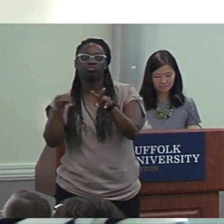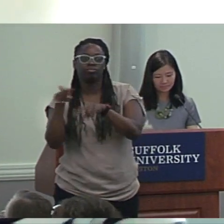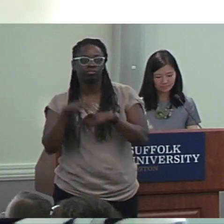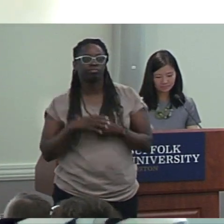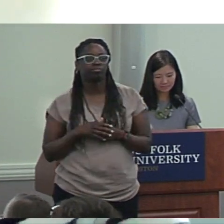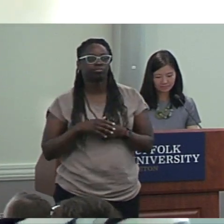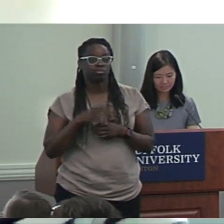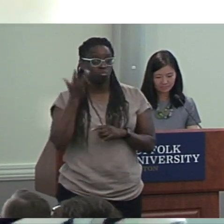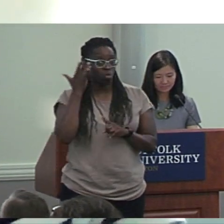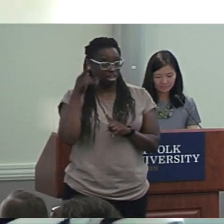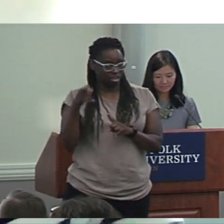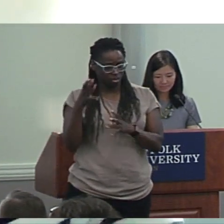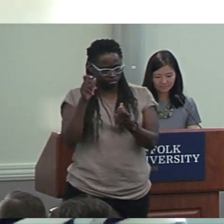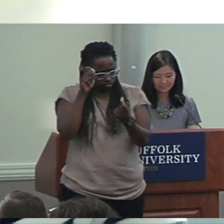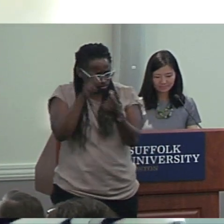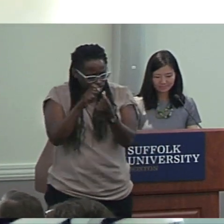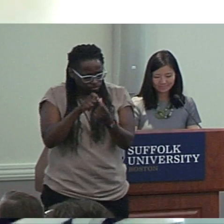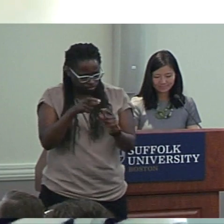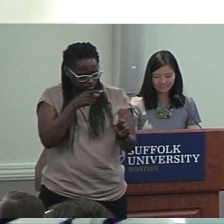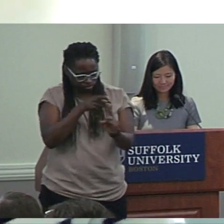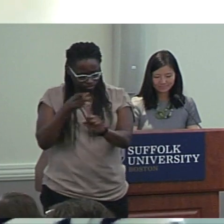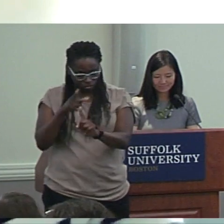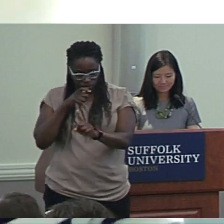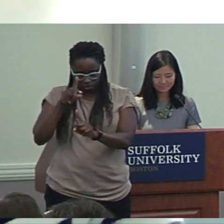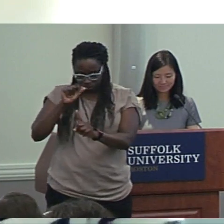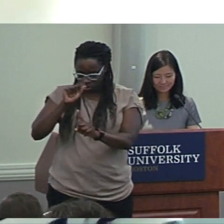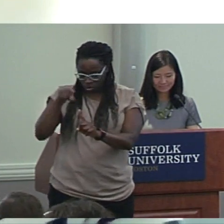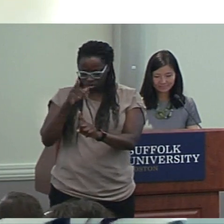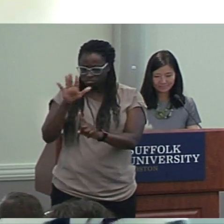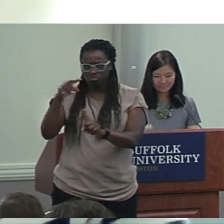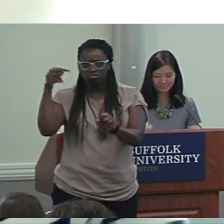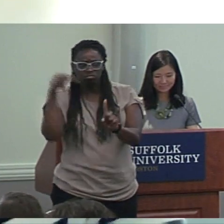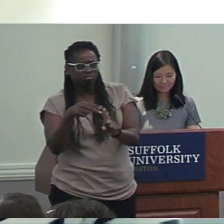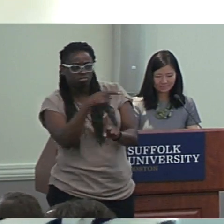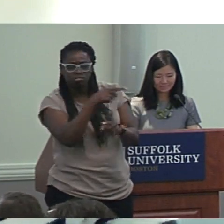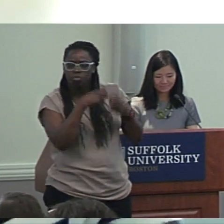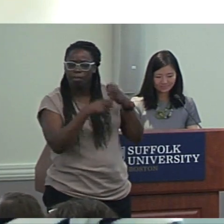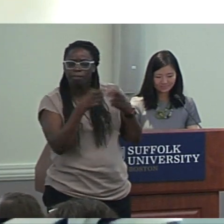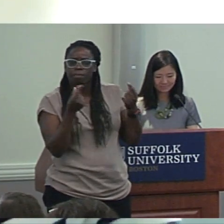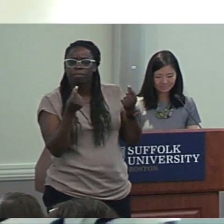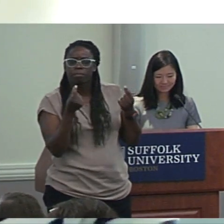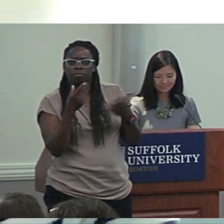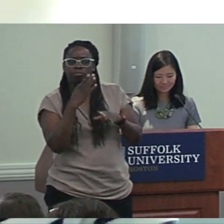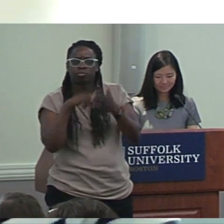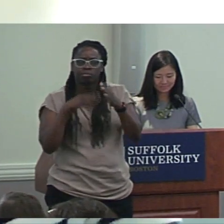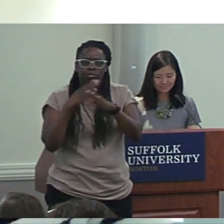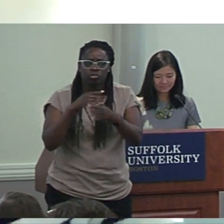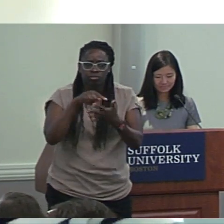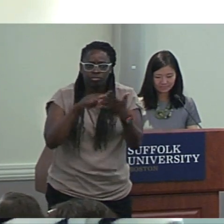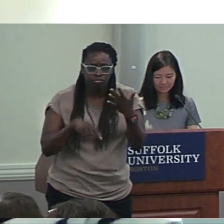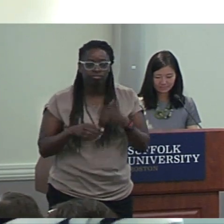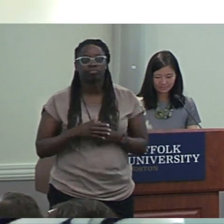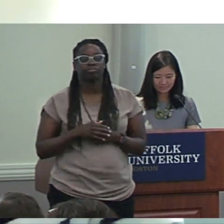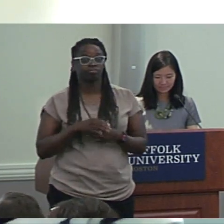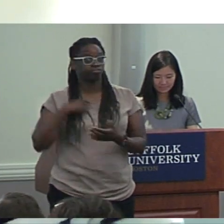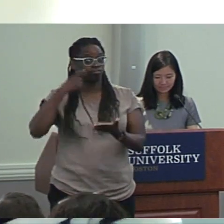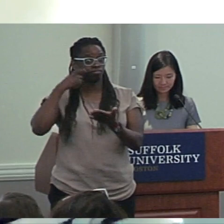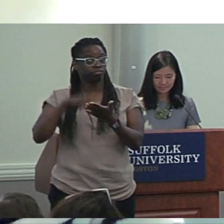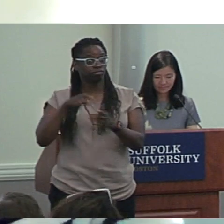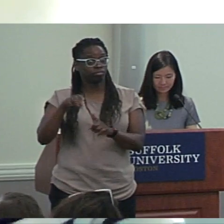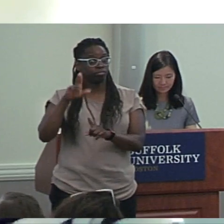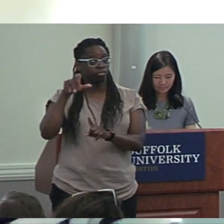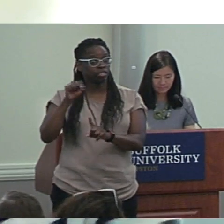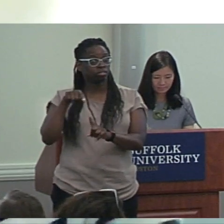What we have been seeing on our buses with respect to stop announcements is that